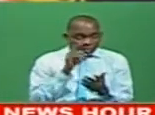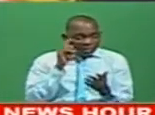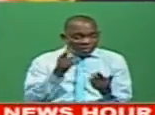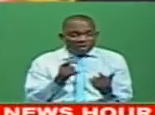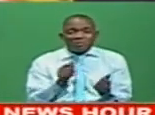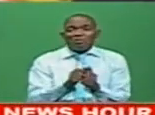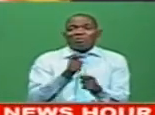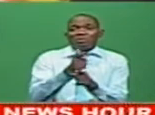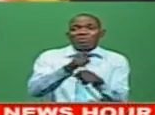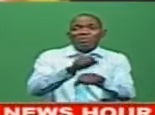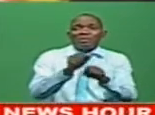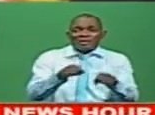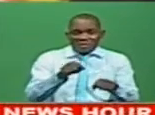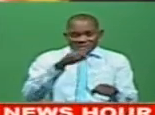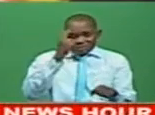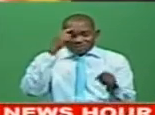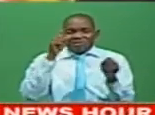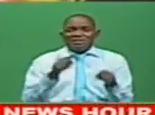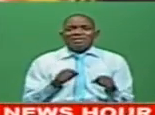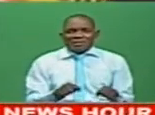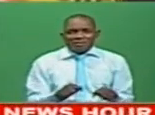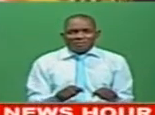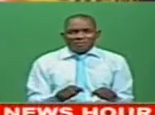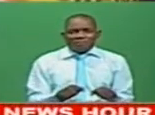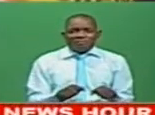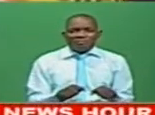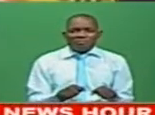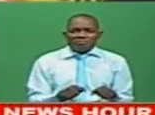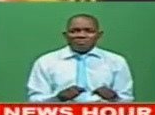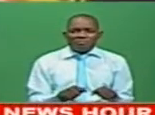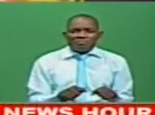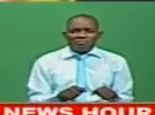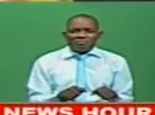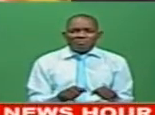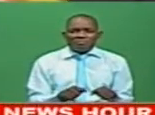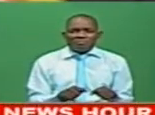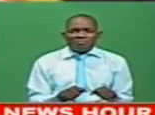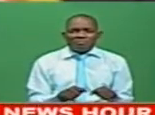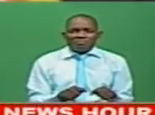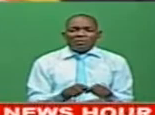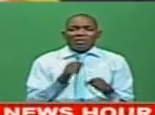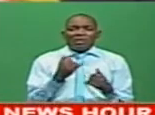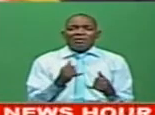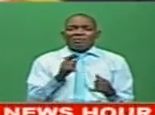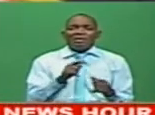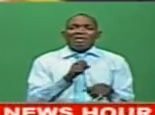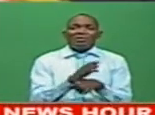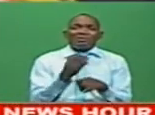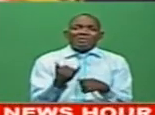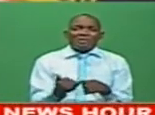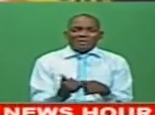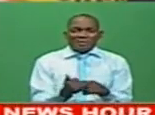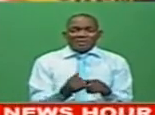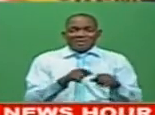Inefficiencies and waste in government spending will not be tolerated. End quote. I challenge you this day to